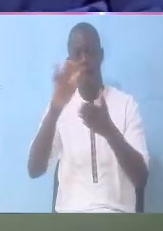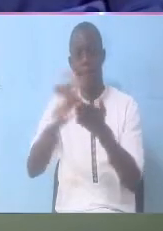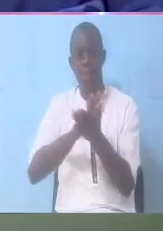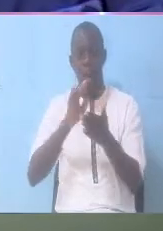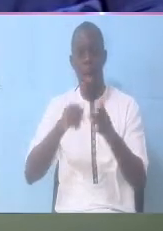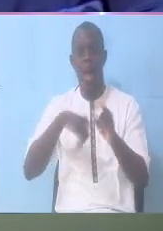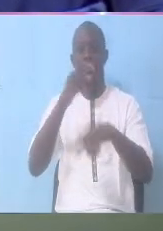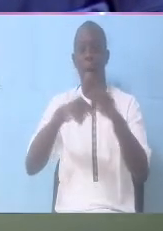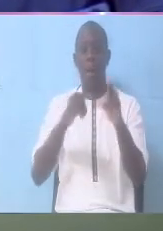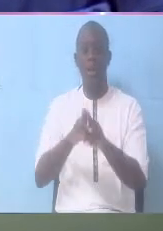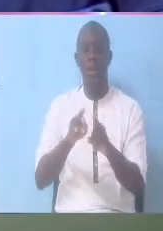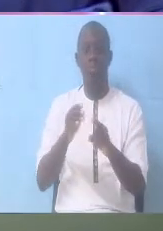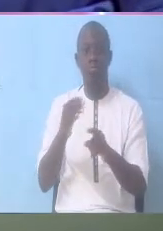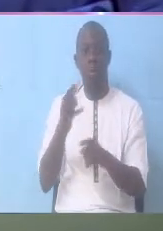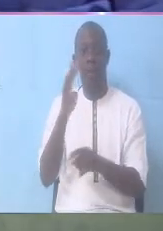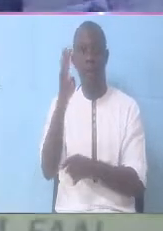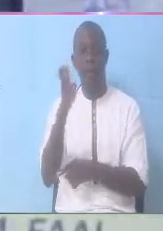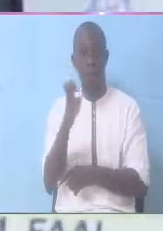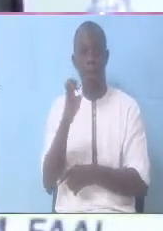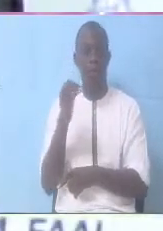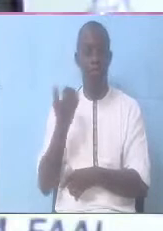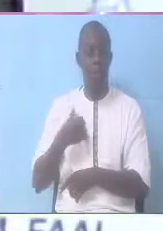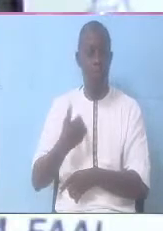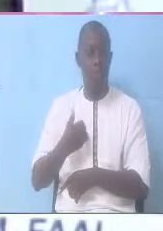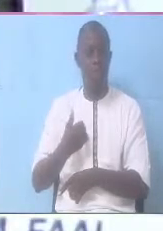About close to 40.